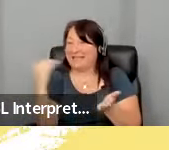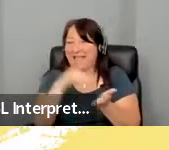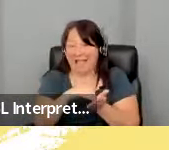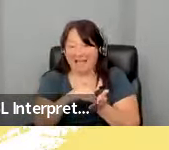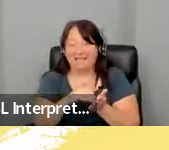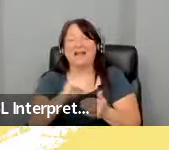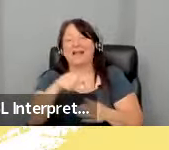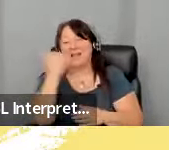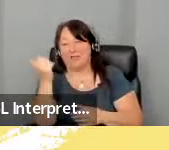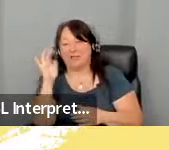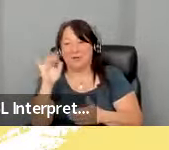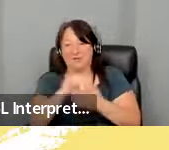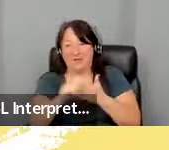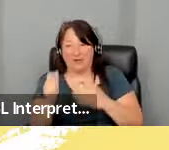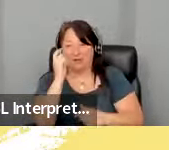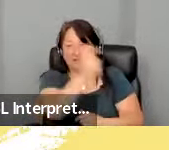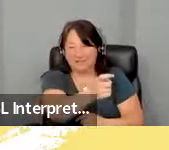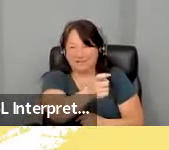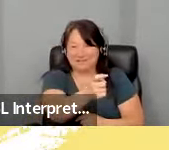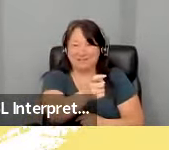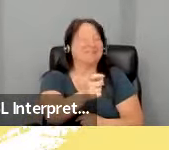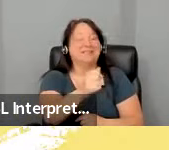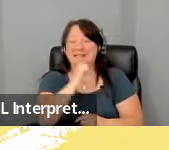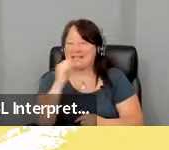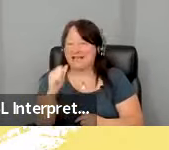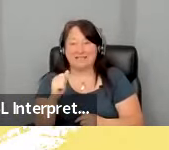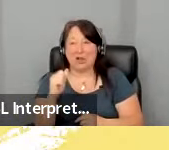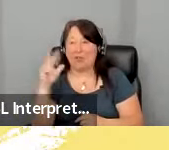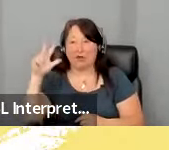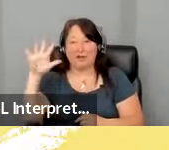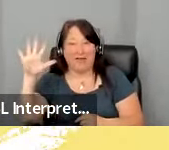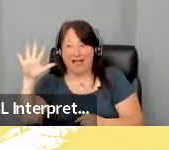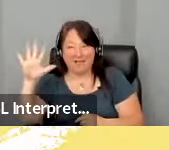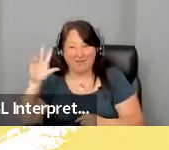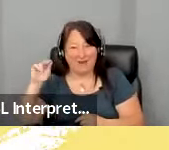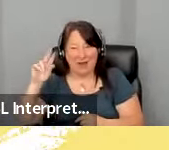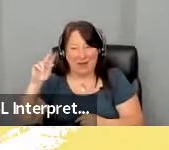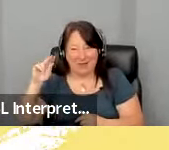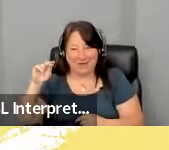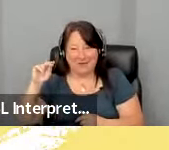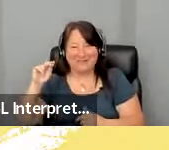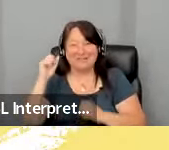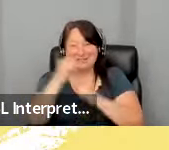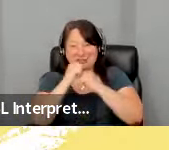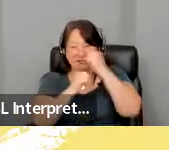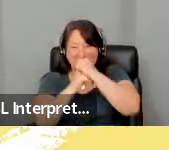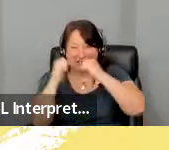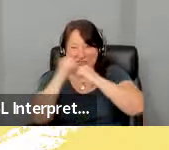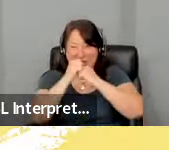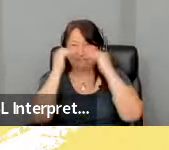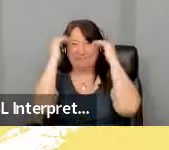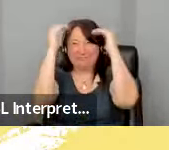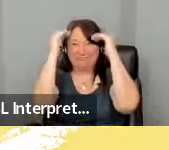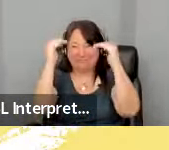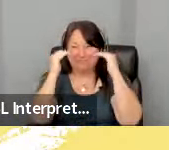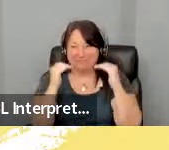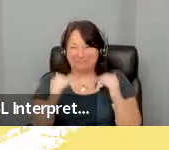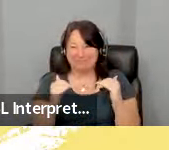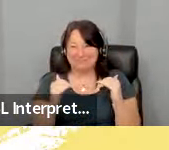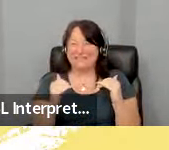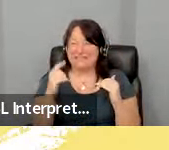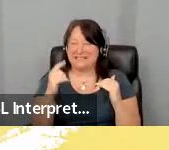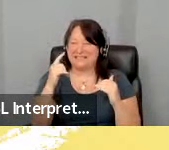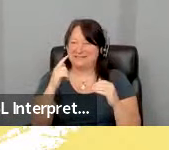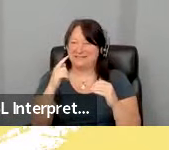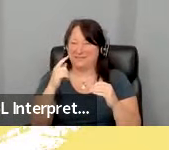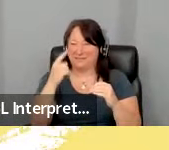get $25 again. It doesn't go immediately to the $35. The structure, the tier structure is unique to each meal